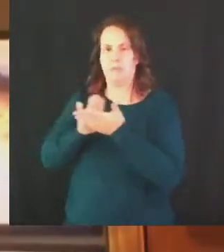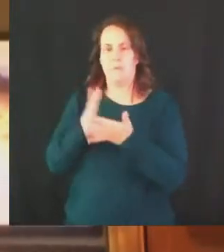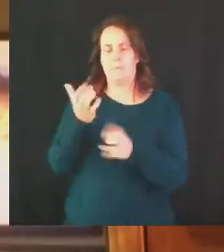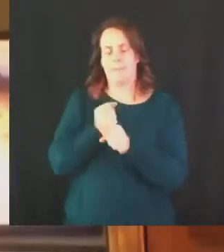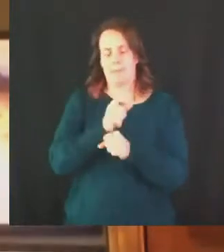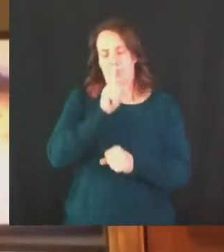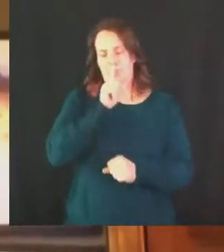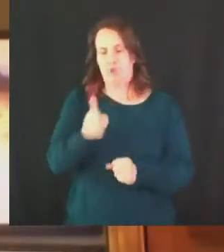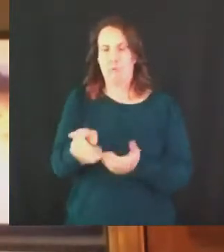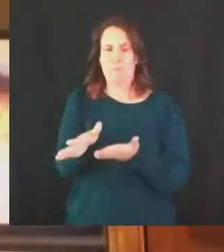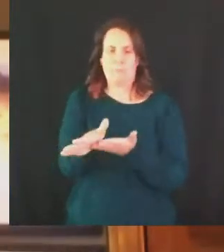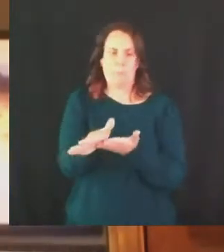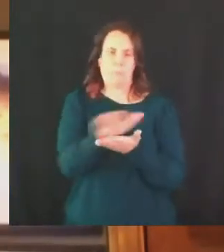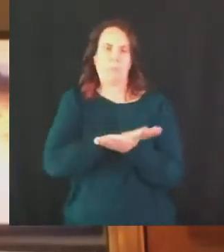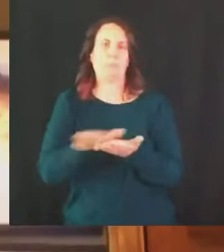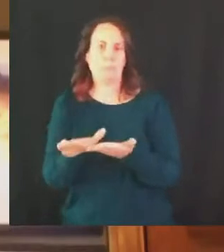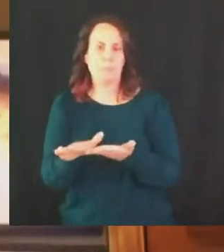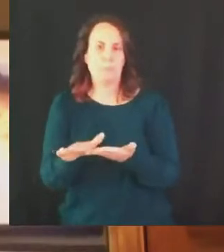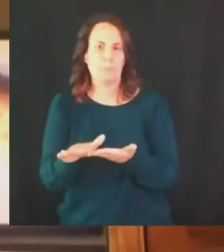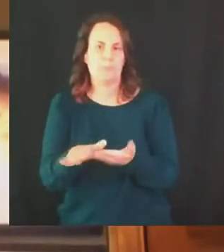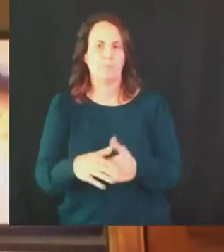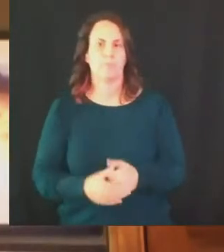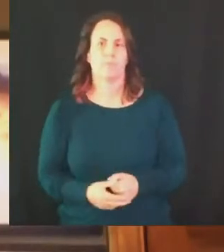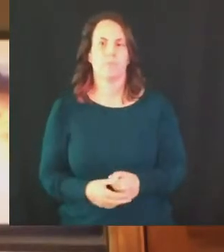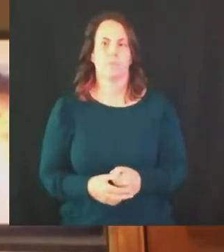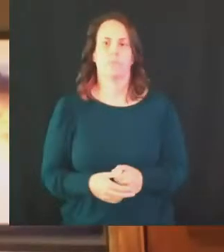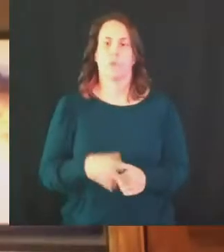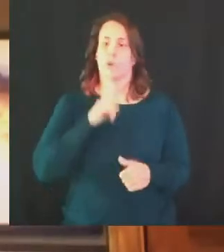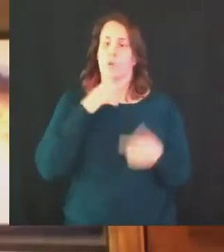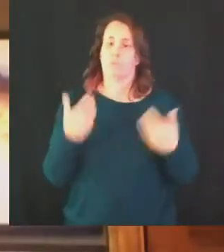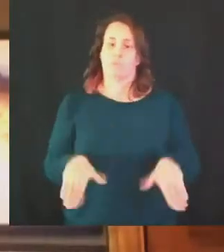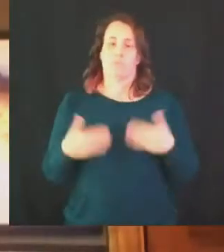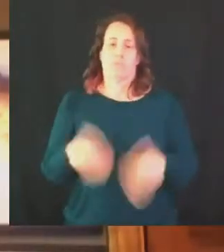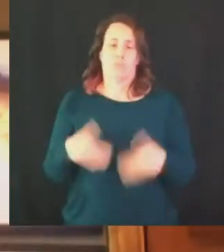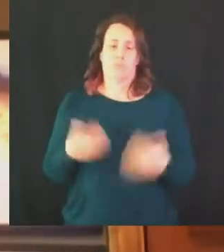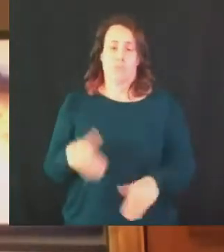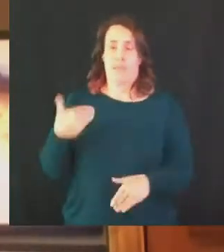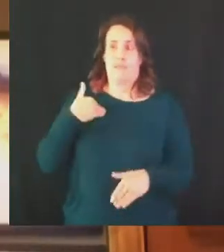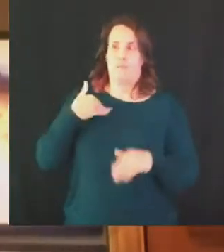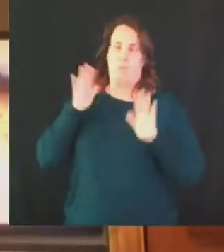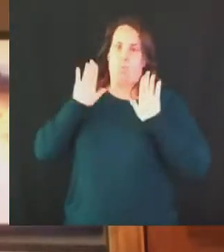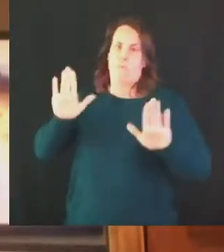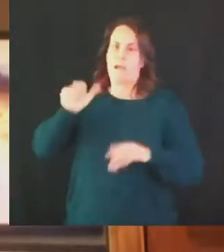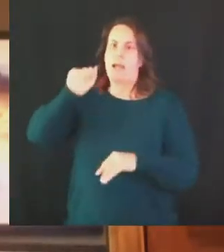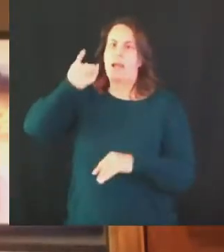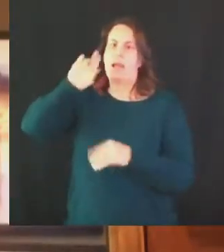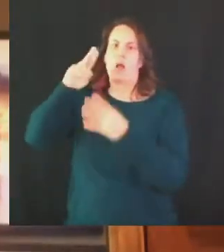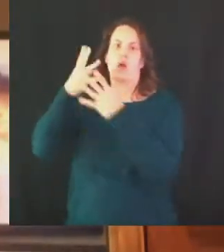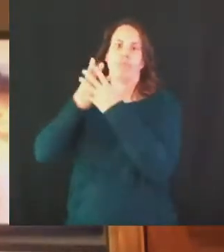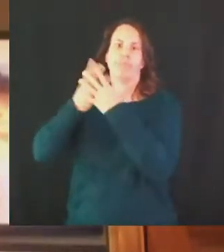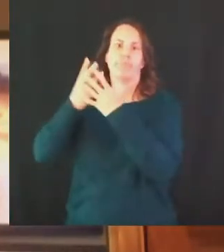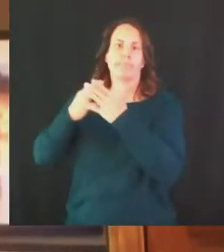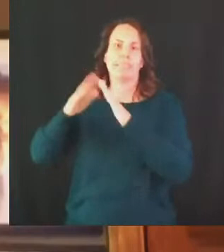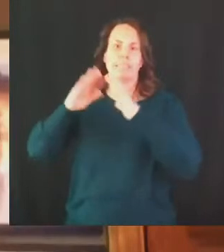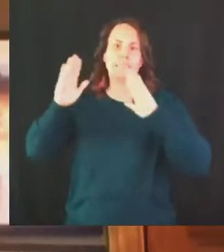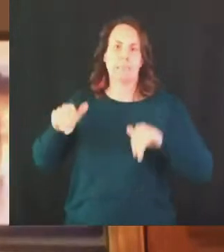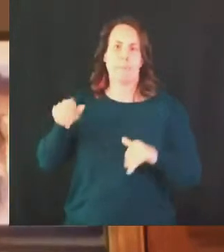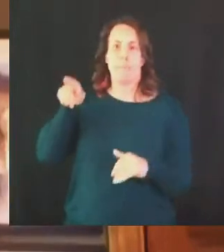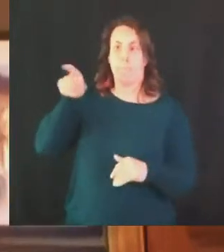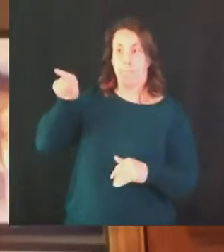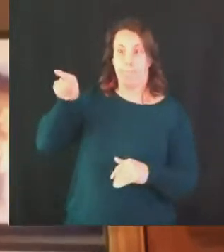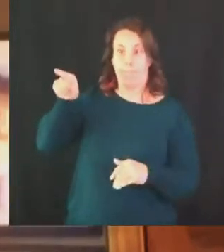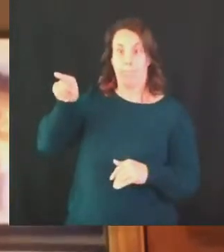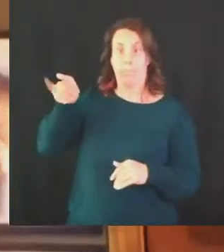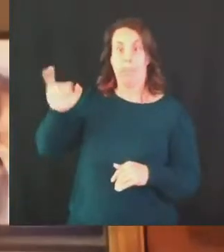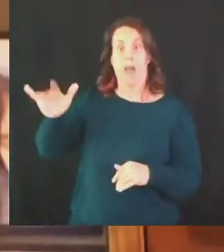incredible HVAC system that was put in place when the facility was constructed according to standards to treat